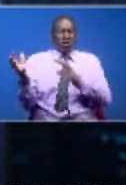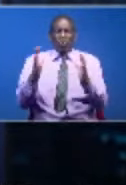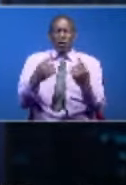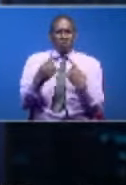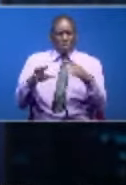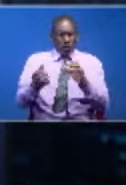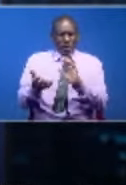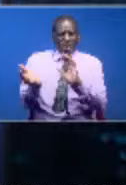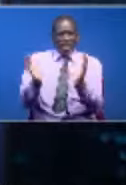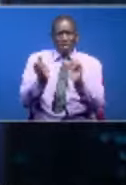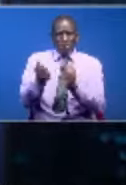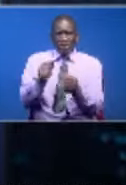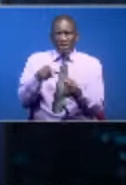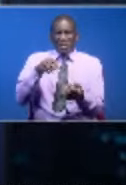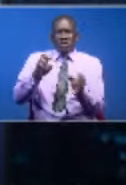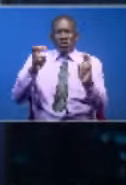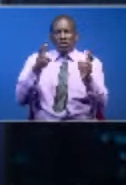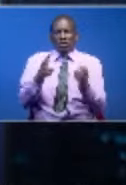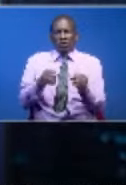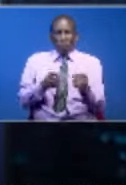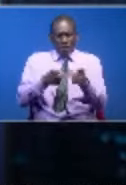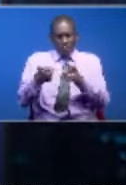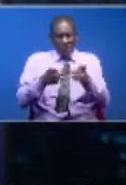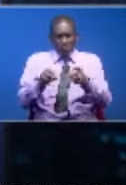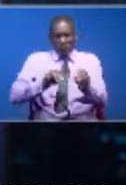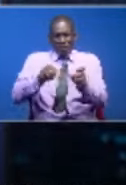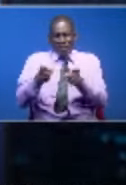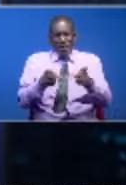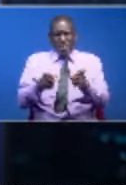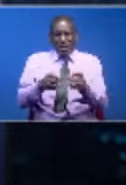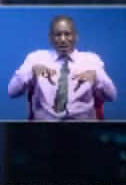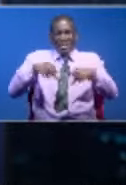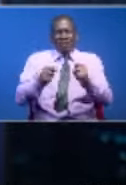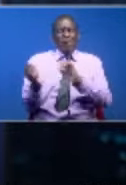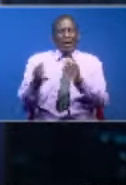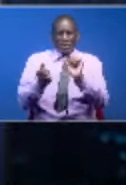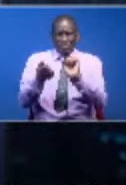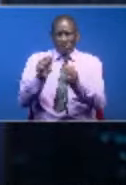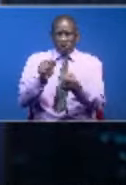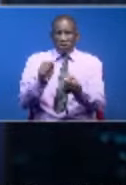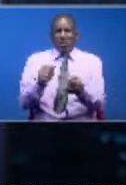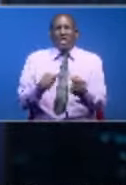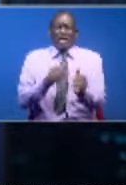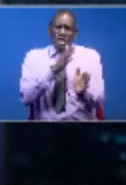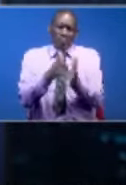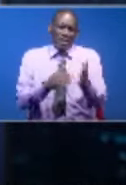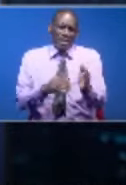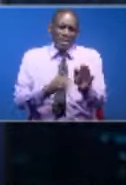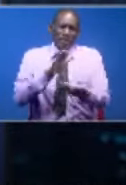climate change, these factors that will mitigate and adapt to climate change at the early planning stage.